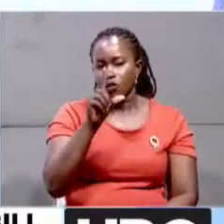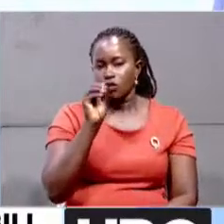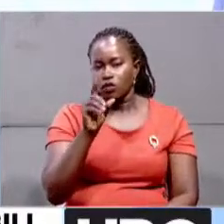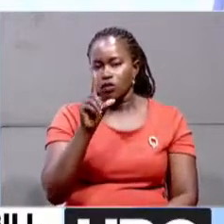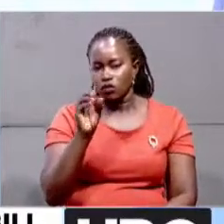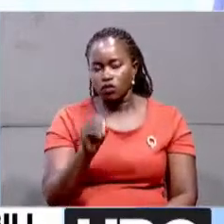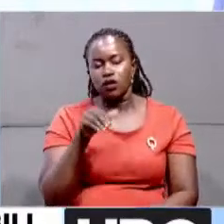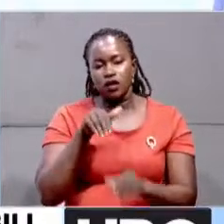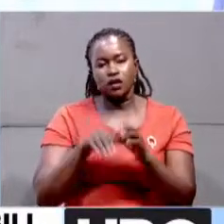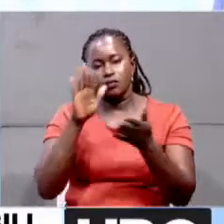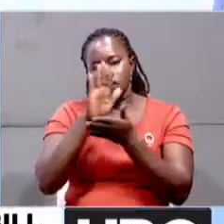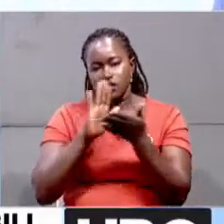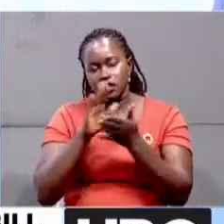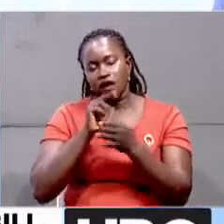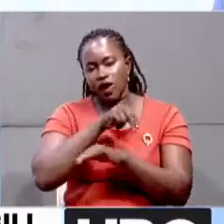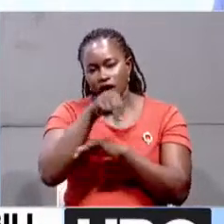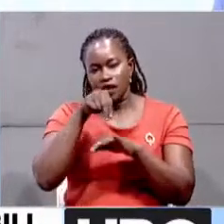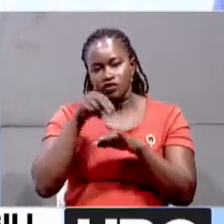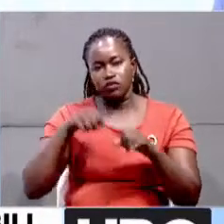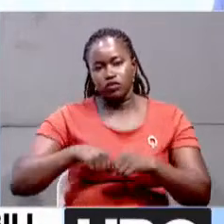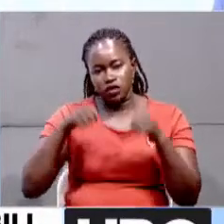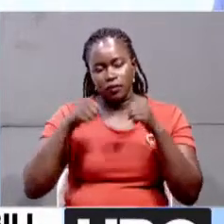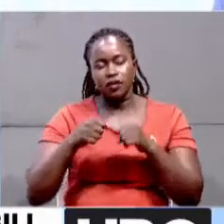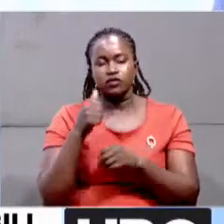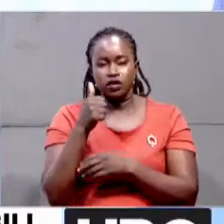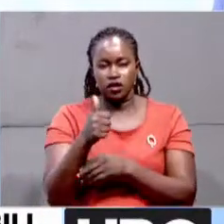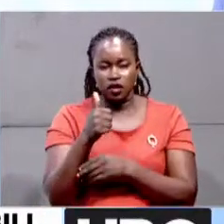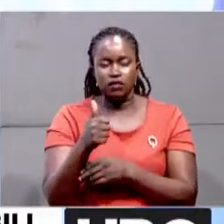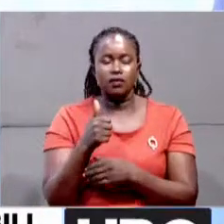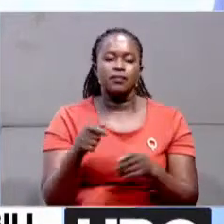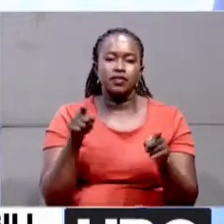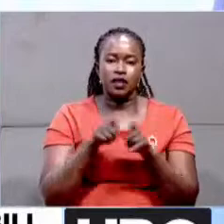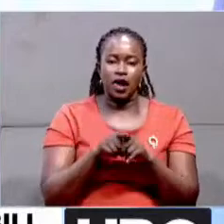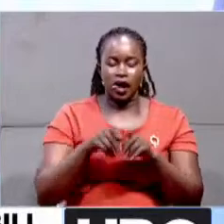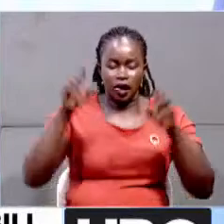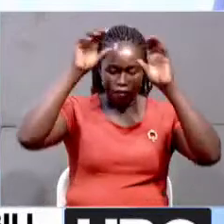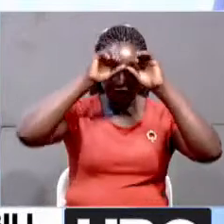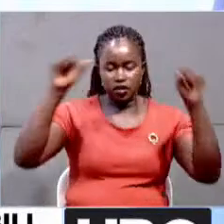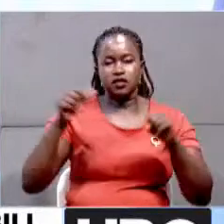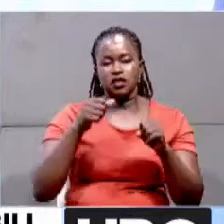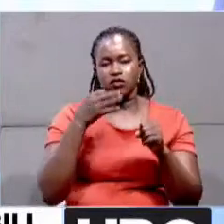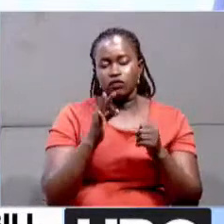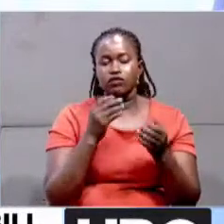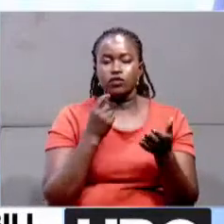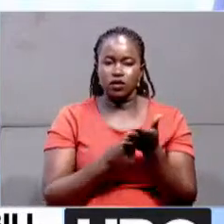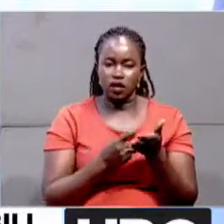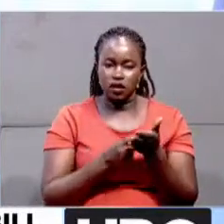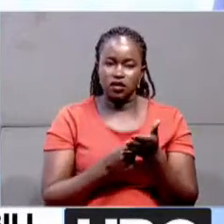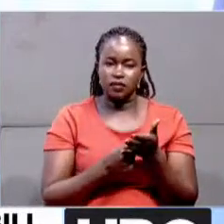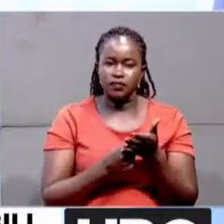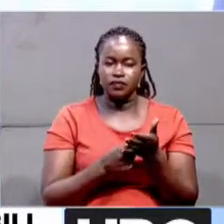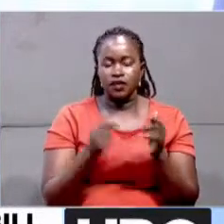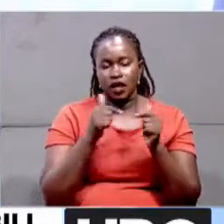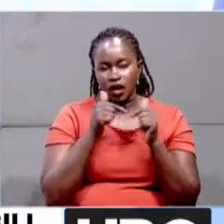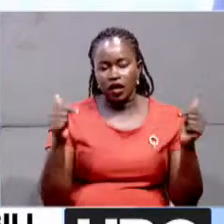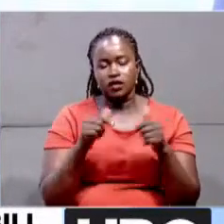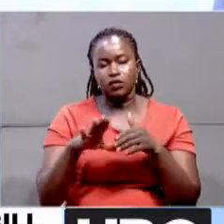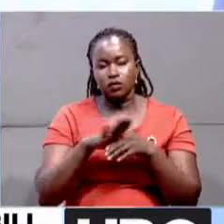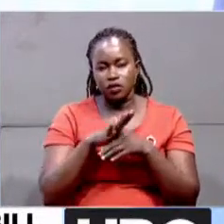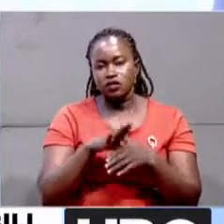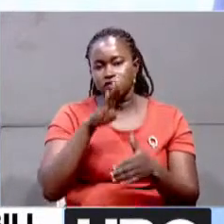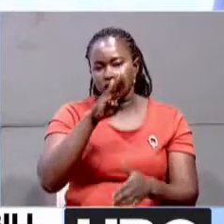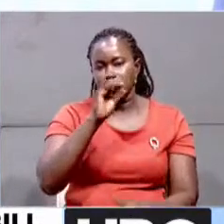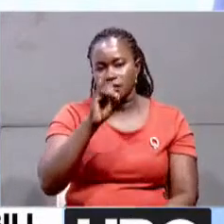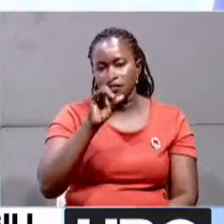in the presence of the National Chairperson of the NRM and President of Uganda. The Anti-Homosexuality